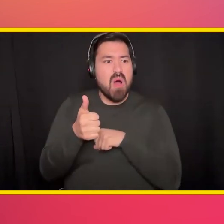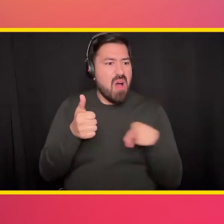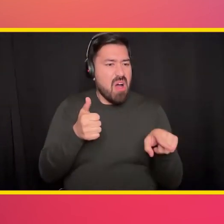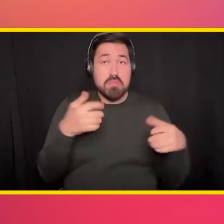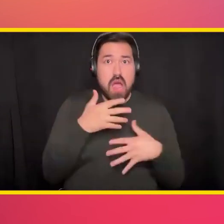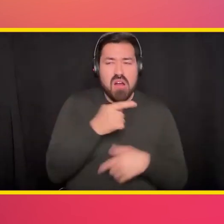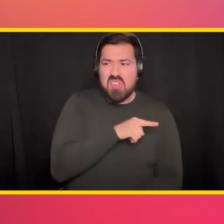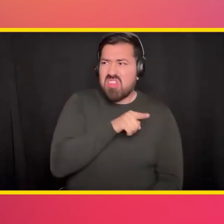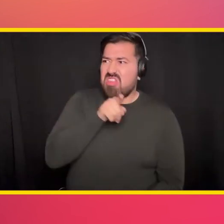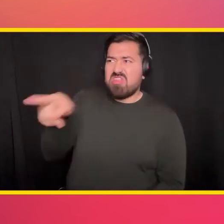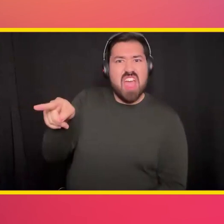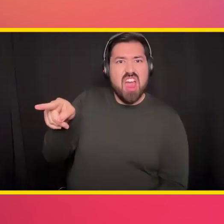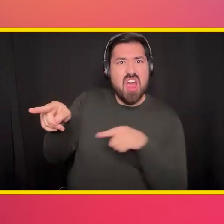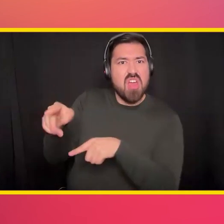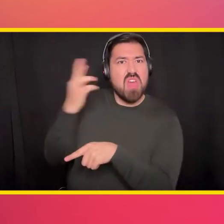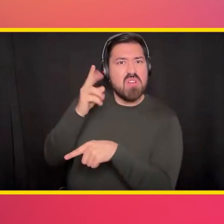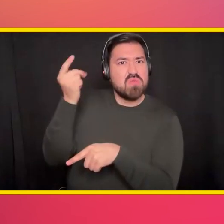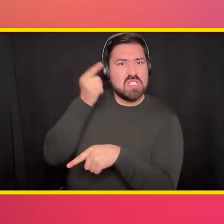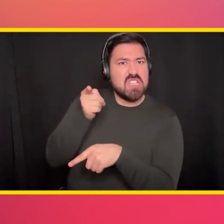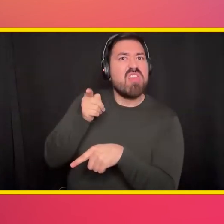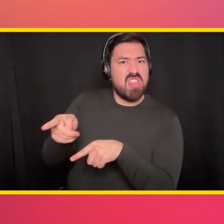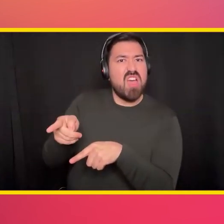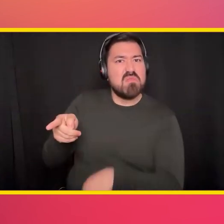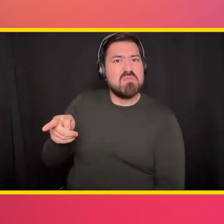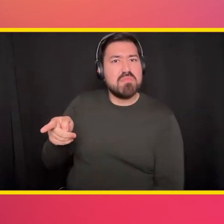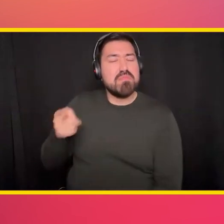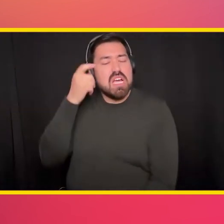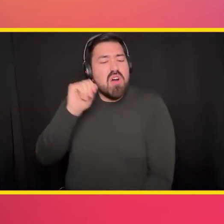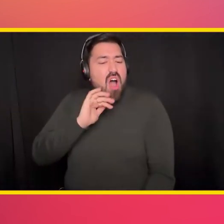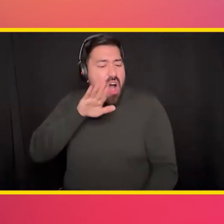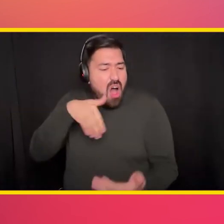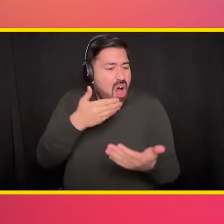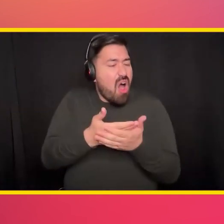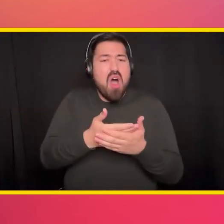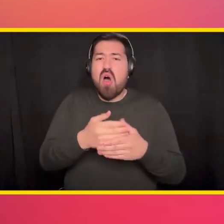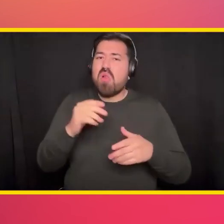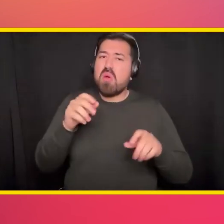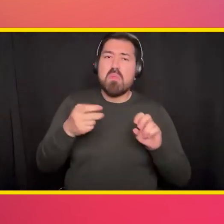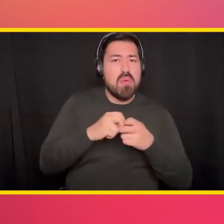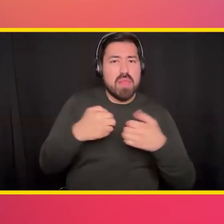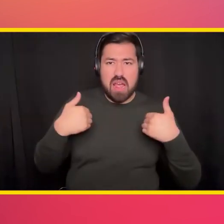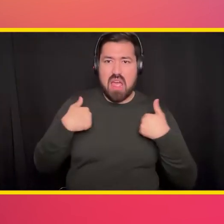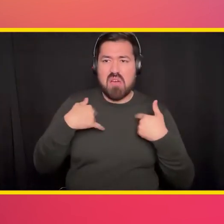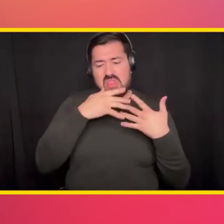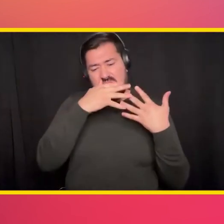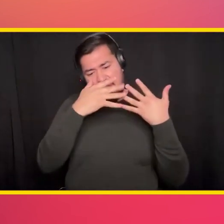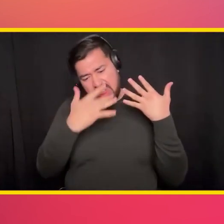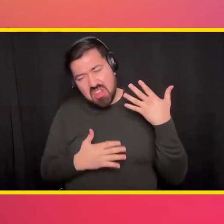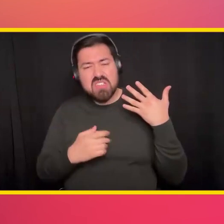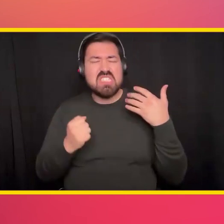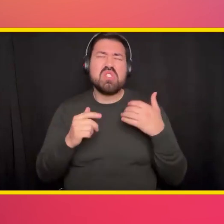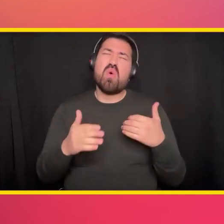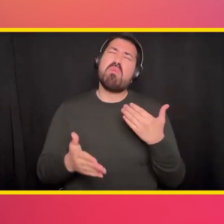blame for all the plight that I have. That blame game is so much